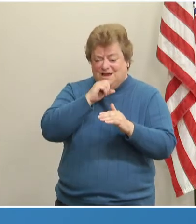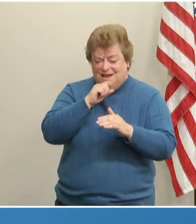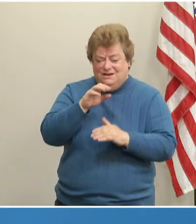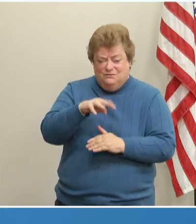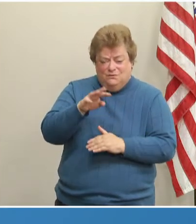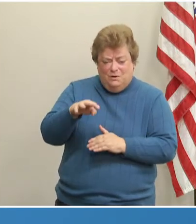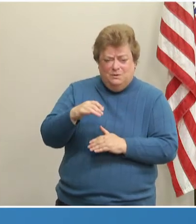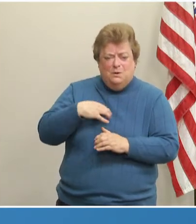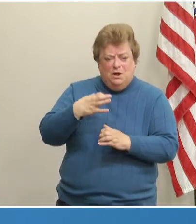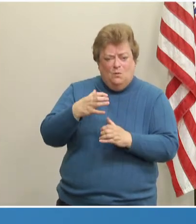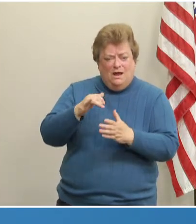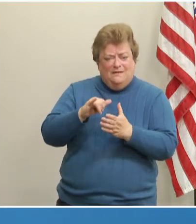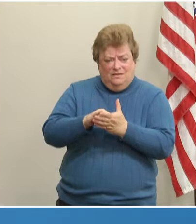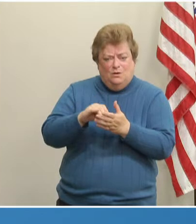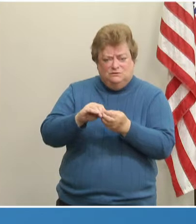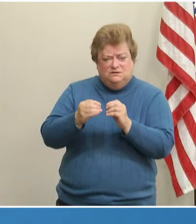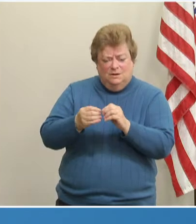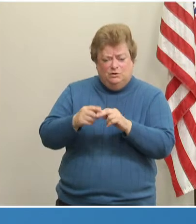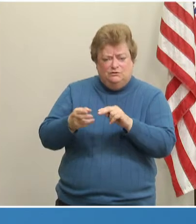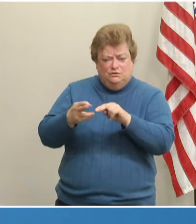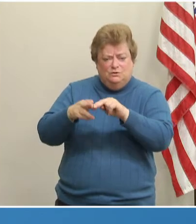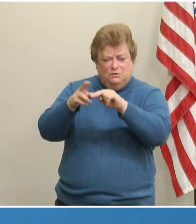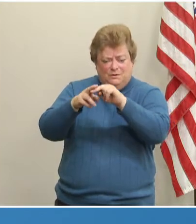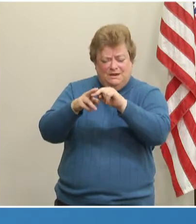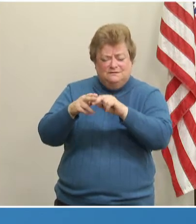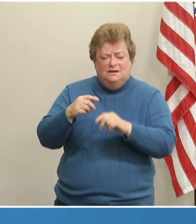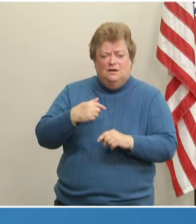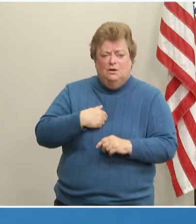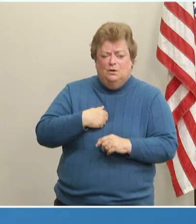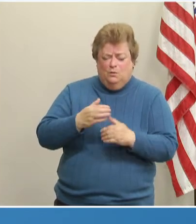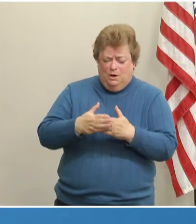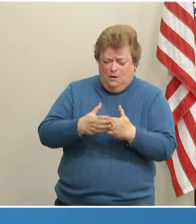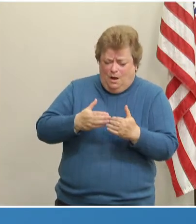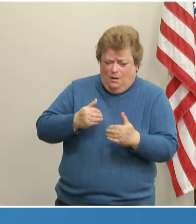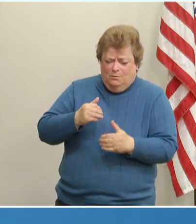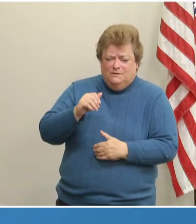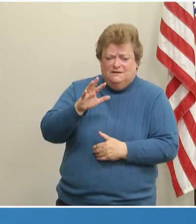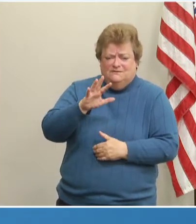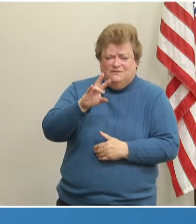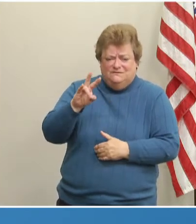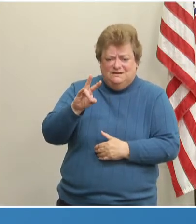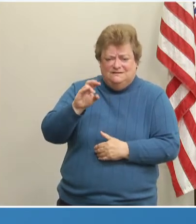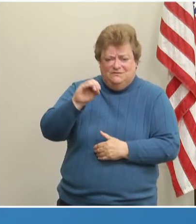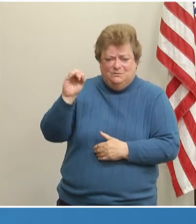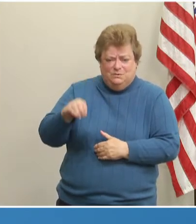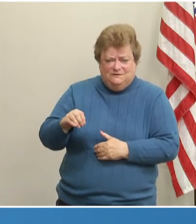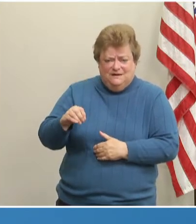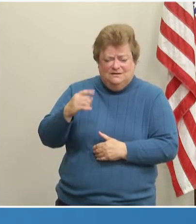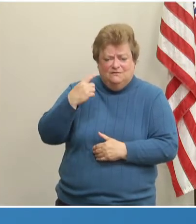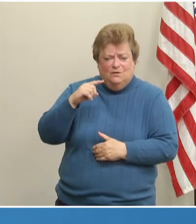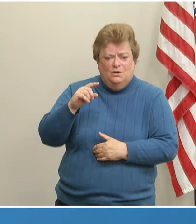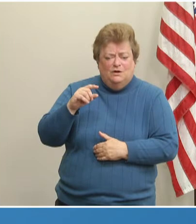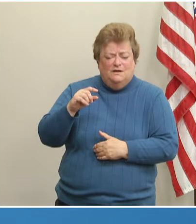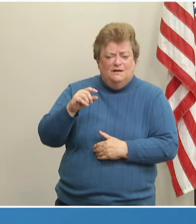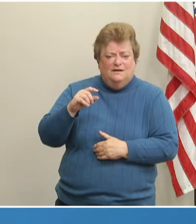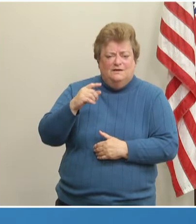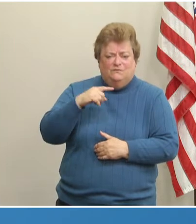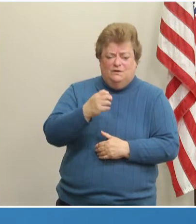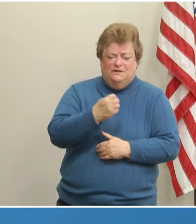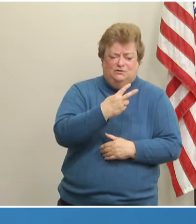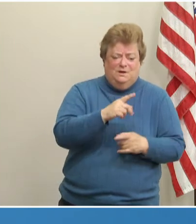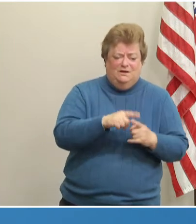those numbers up. We're almost at 57% in those 33 to 44. The 12